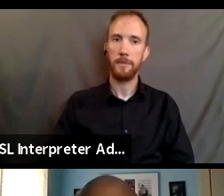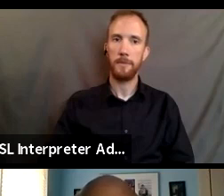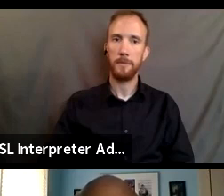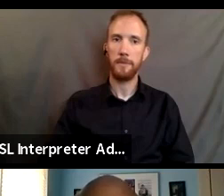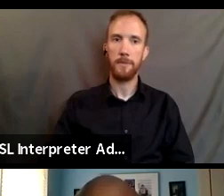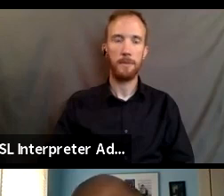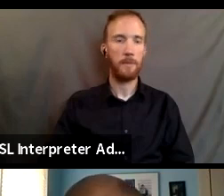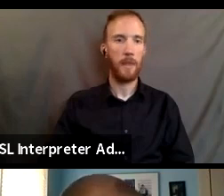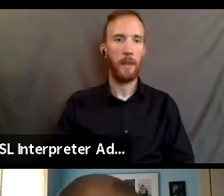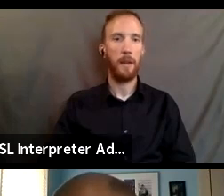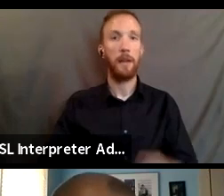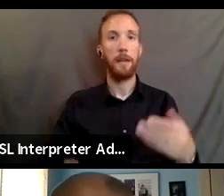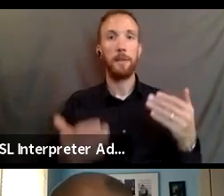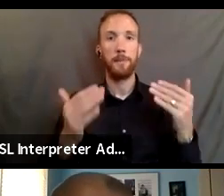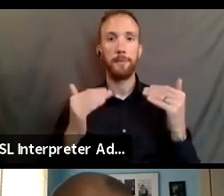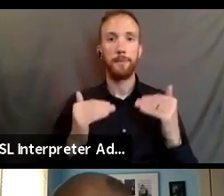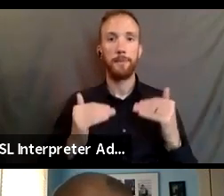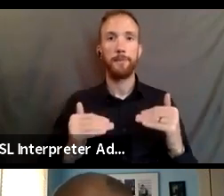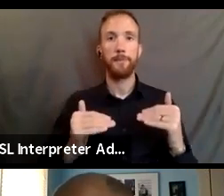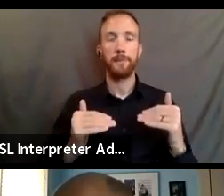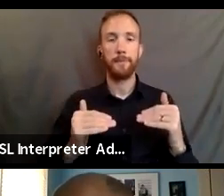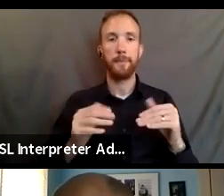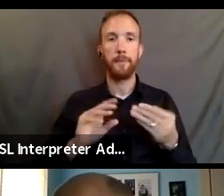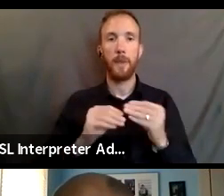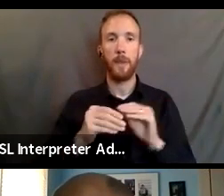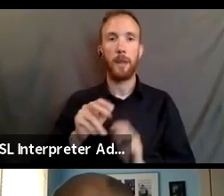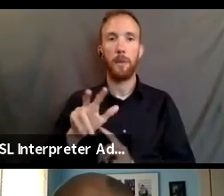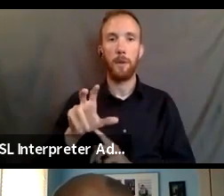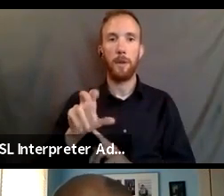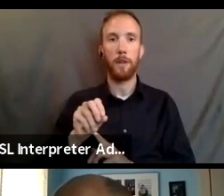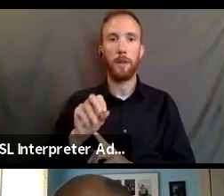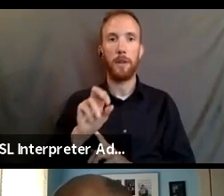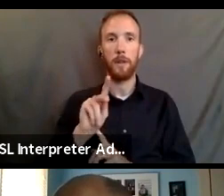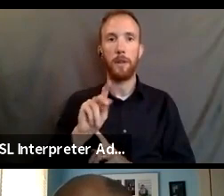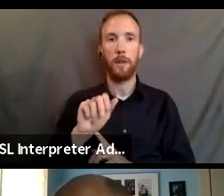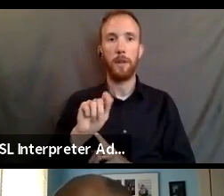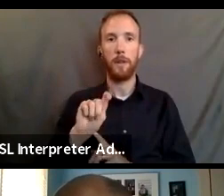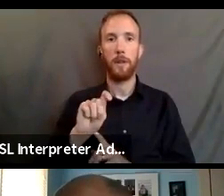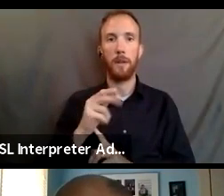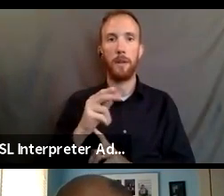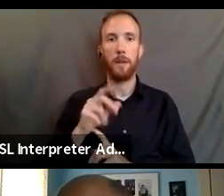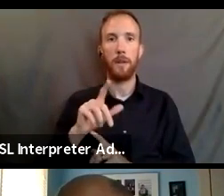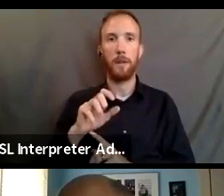we'll proceed with the next speaker mr president speaker number 30 kathleen prznowski